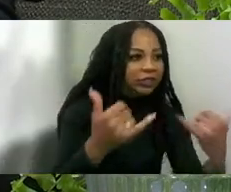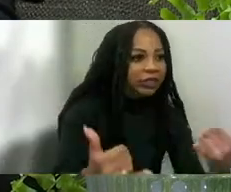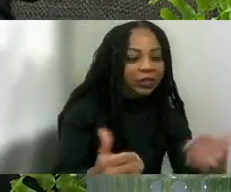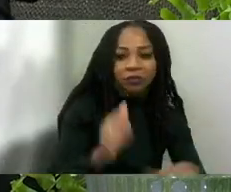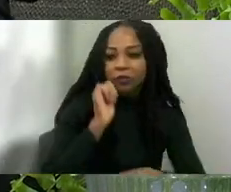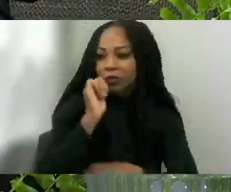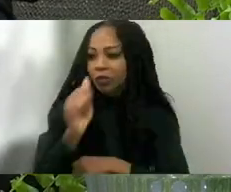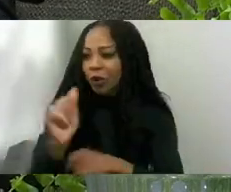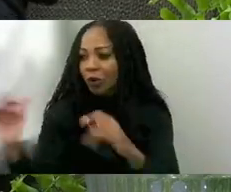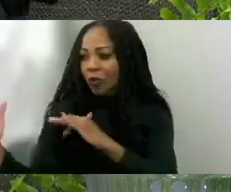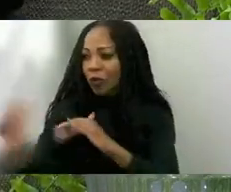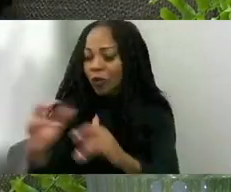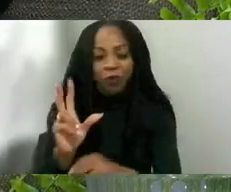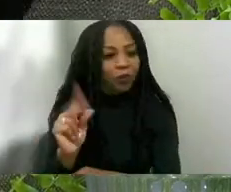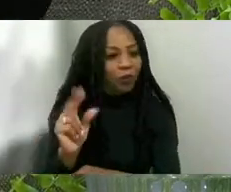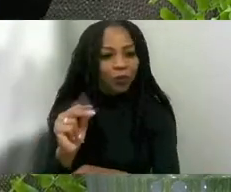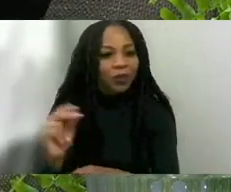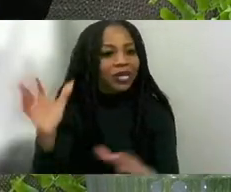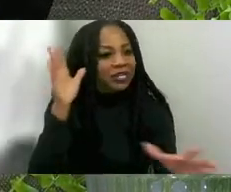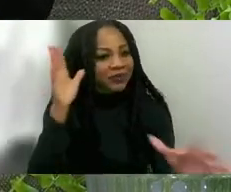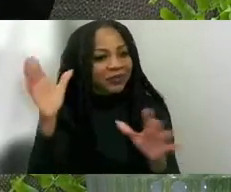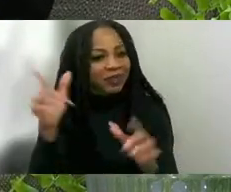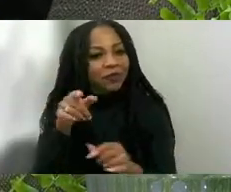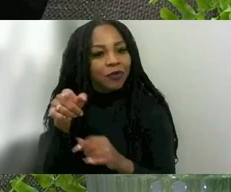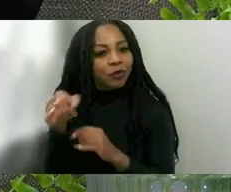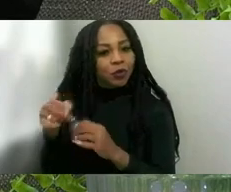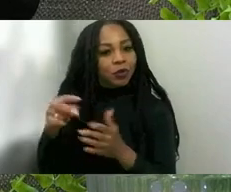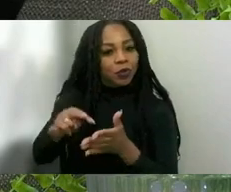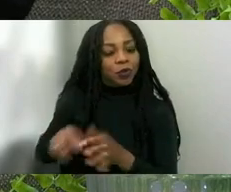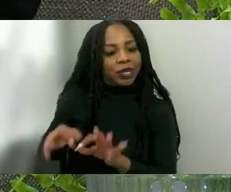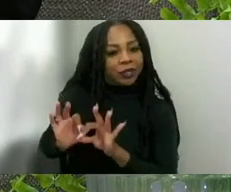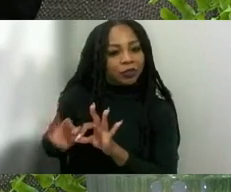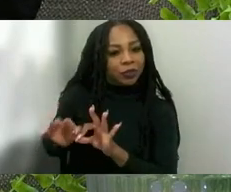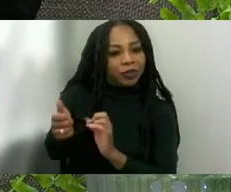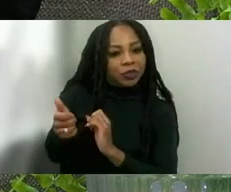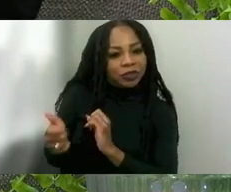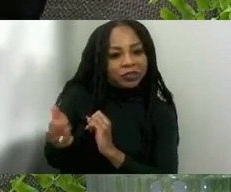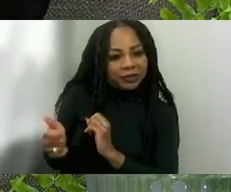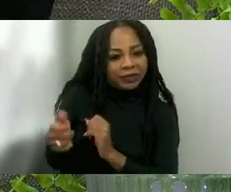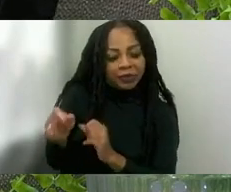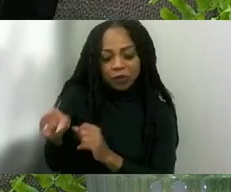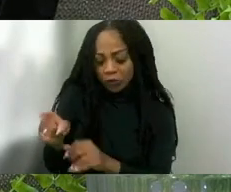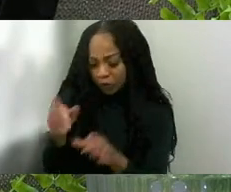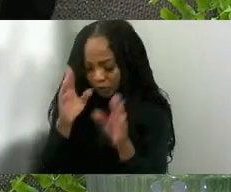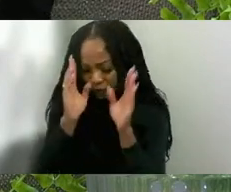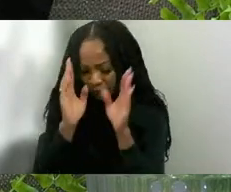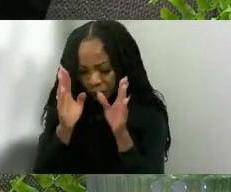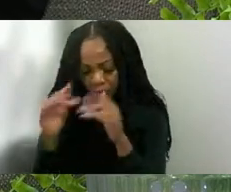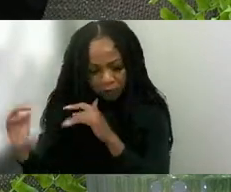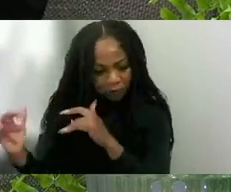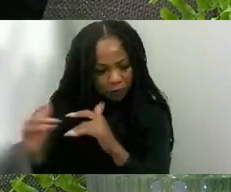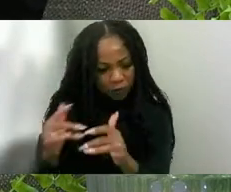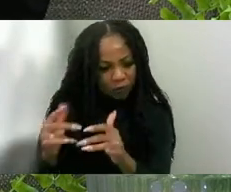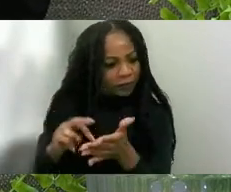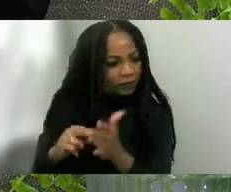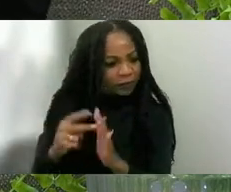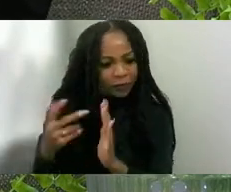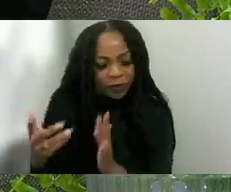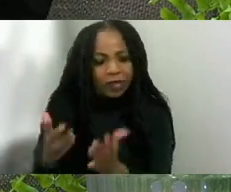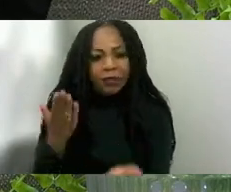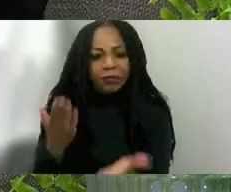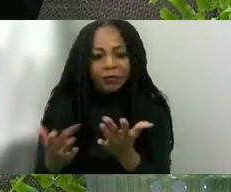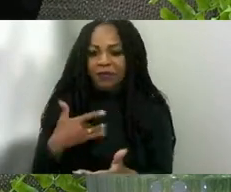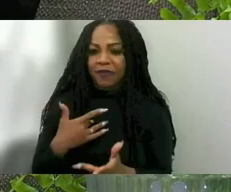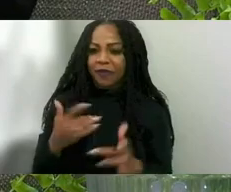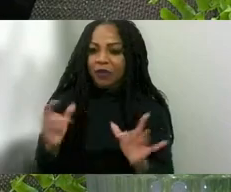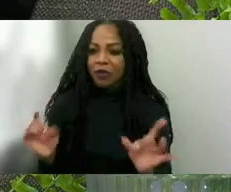the sound for you to concentrate. What's the war? A war you might feel terrible because